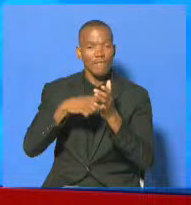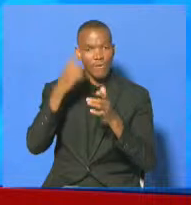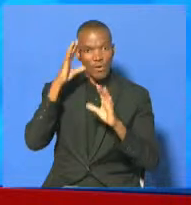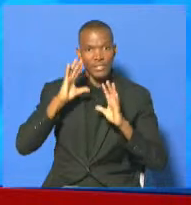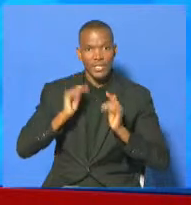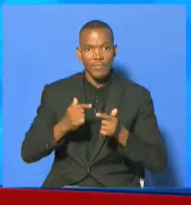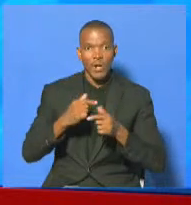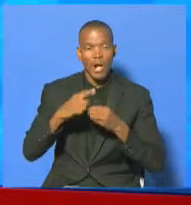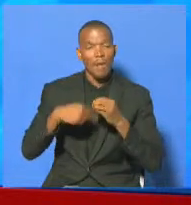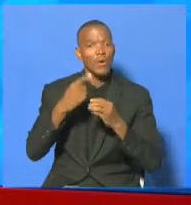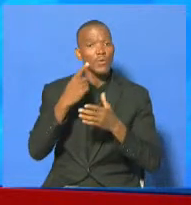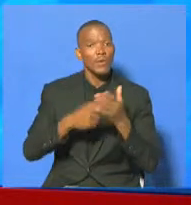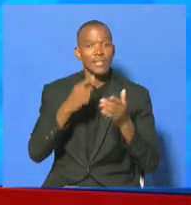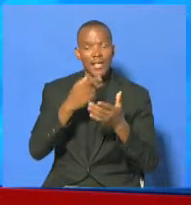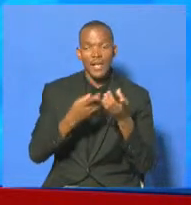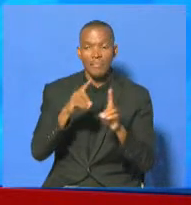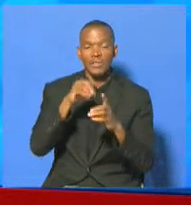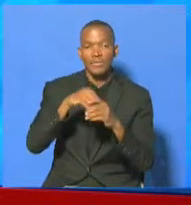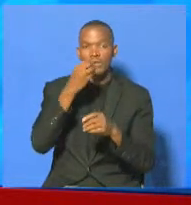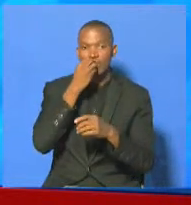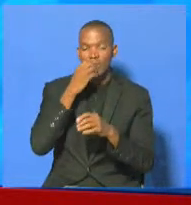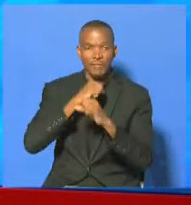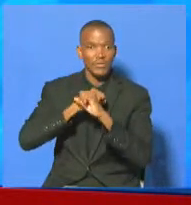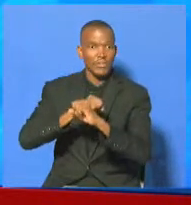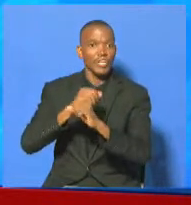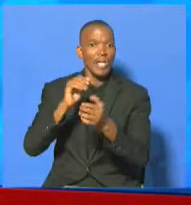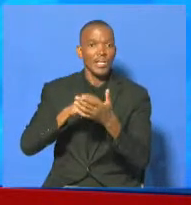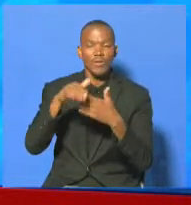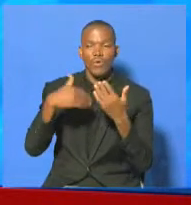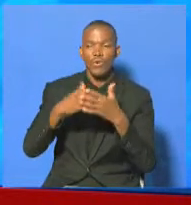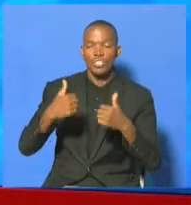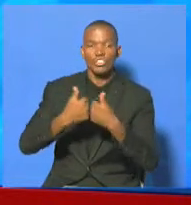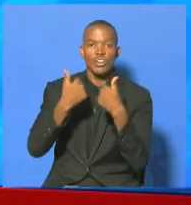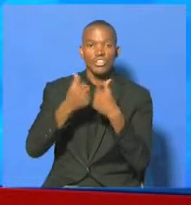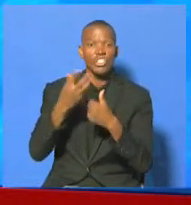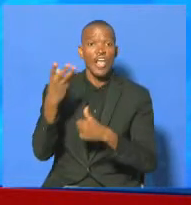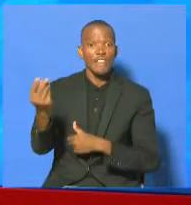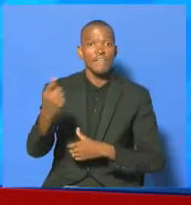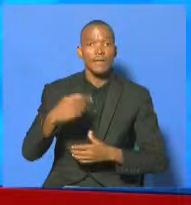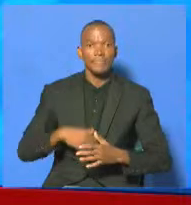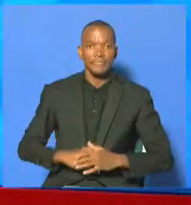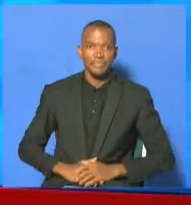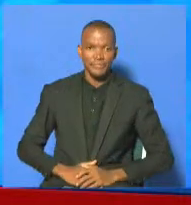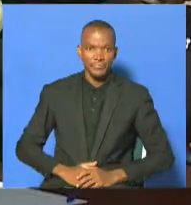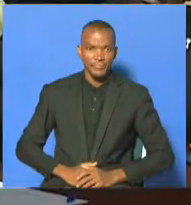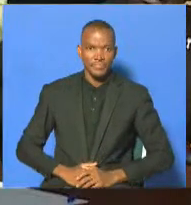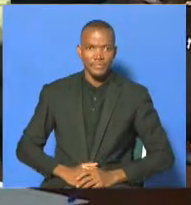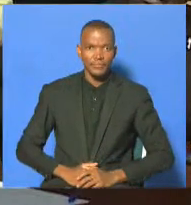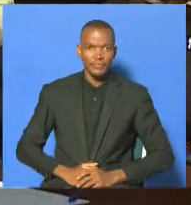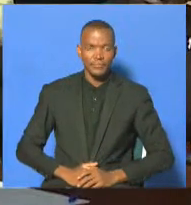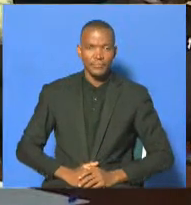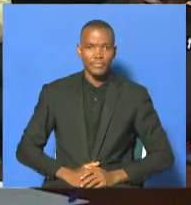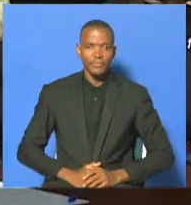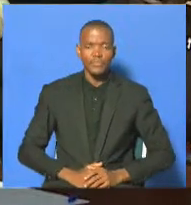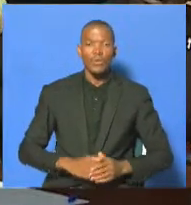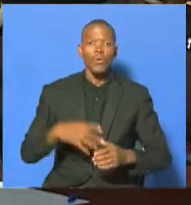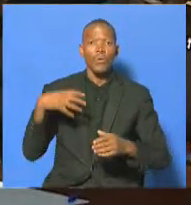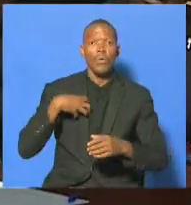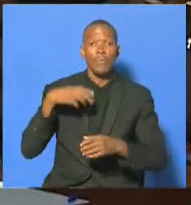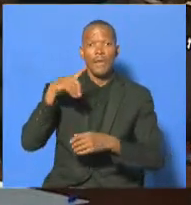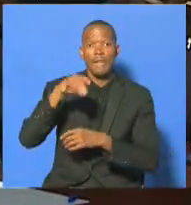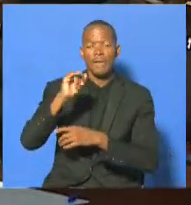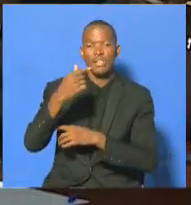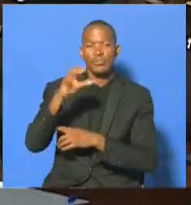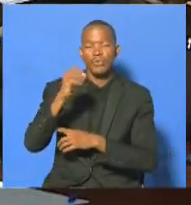current household food security and vulnerability situation in the district. Yule Bukhile, Redipotsan. Ms. Pitso says government